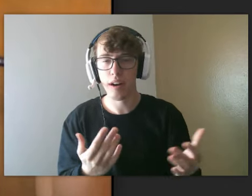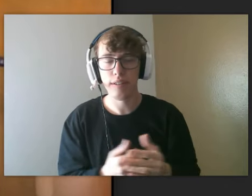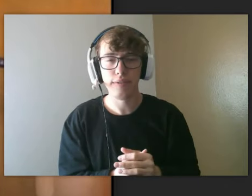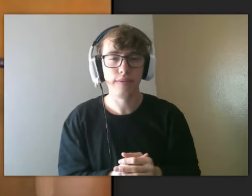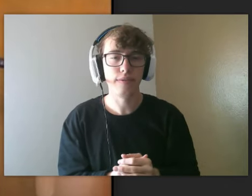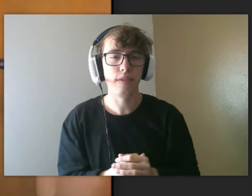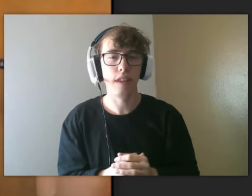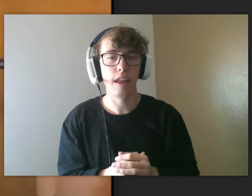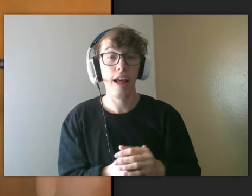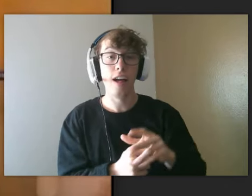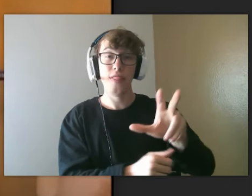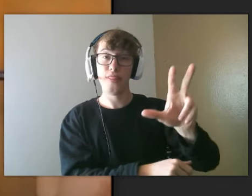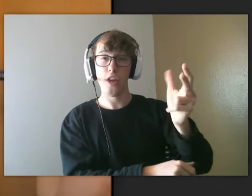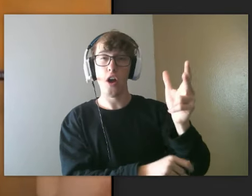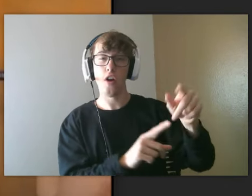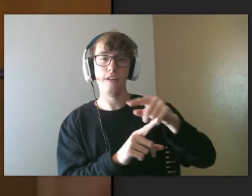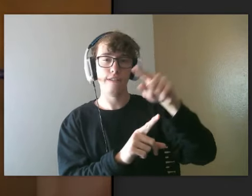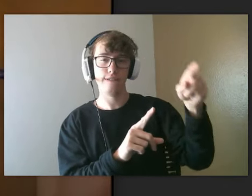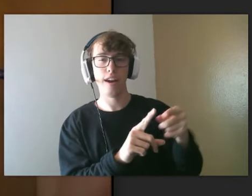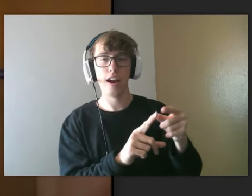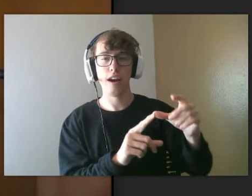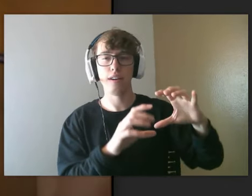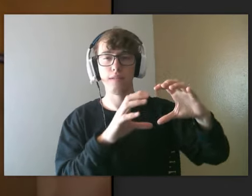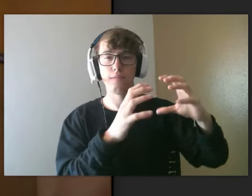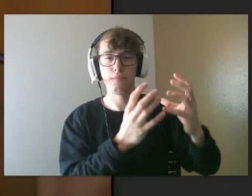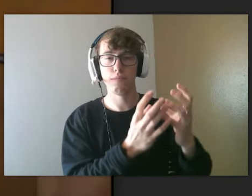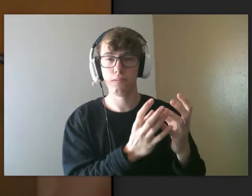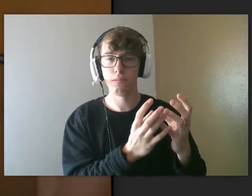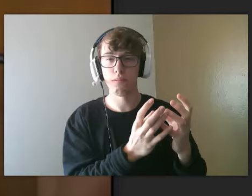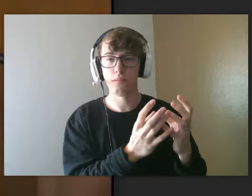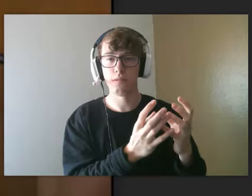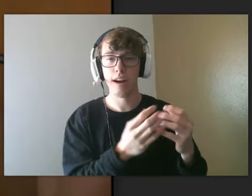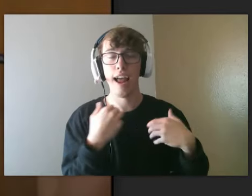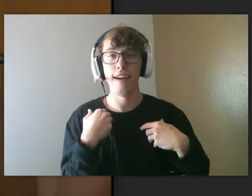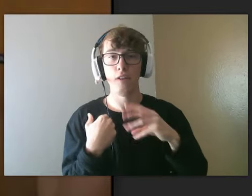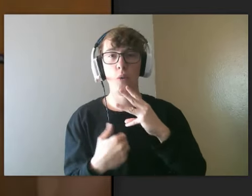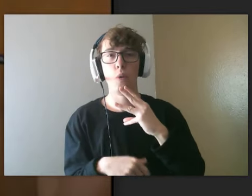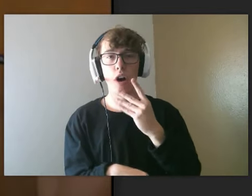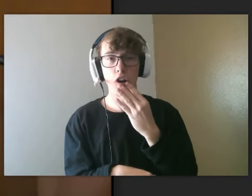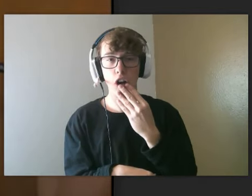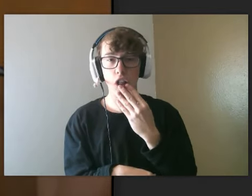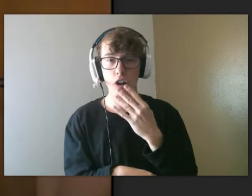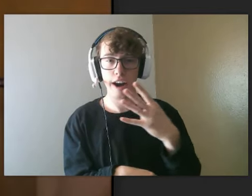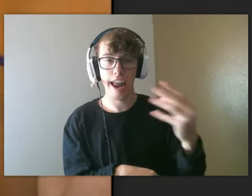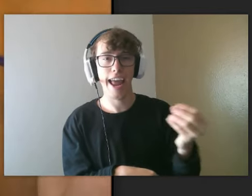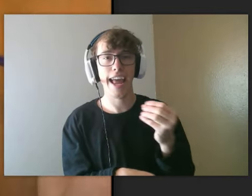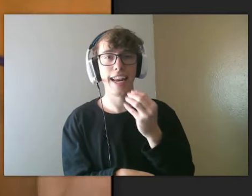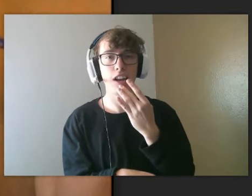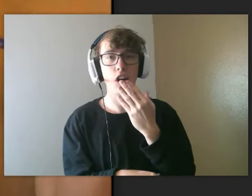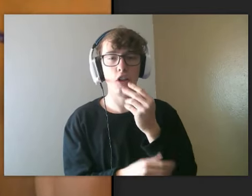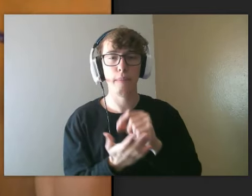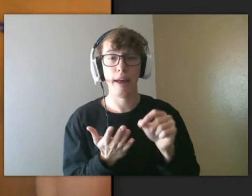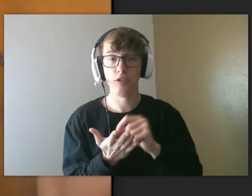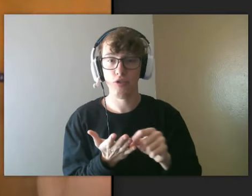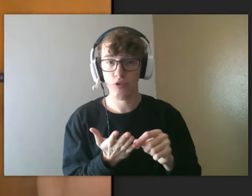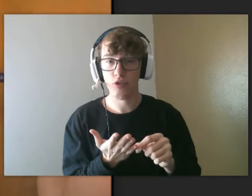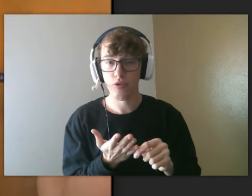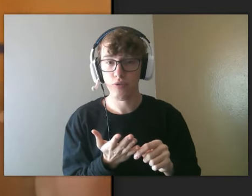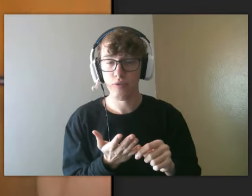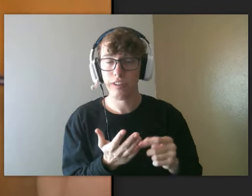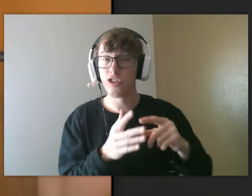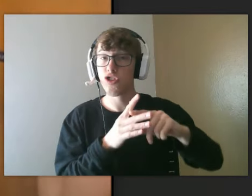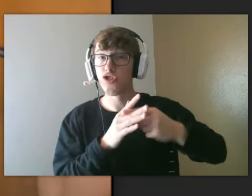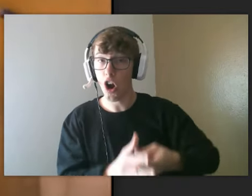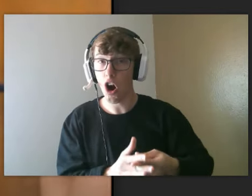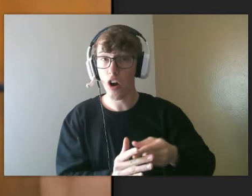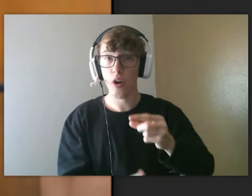be a combination of watercolor and colored pencil. Start off by doing a base of